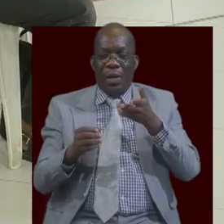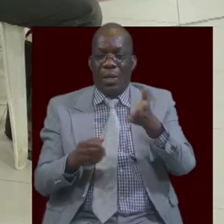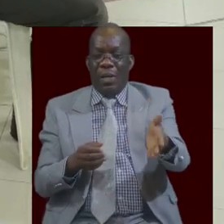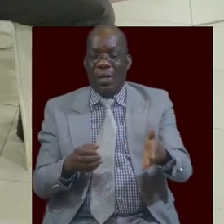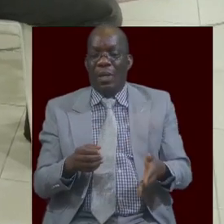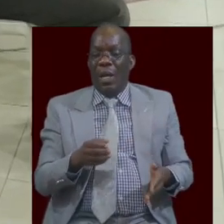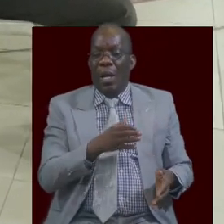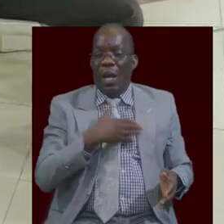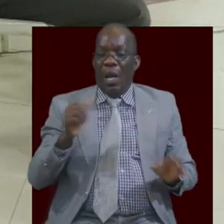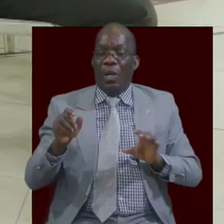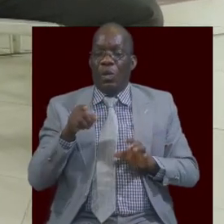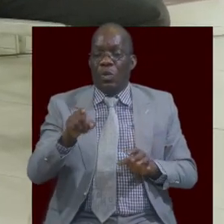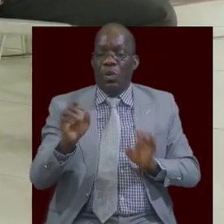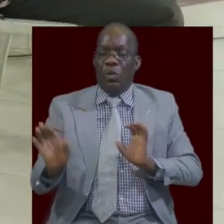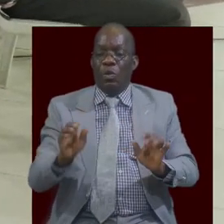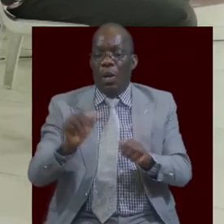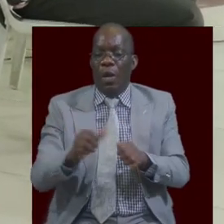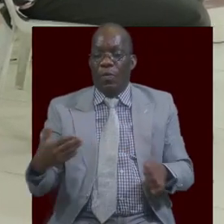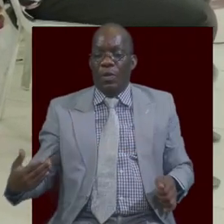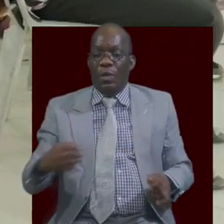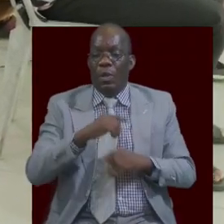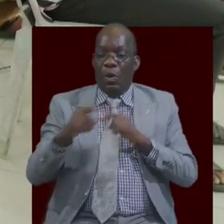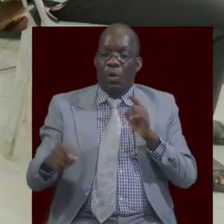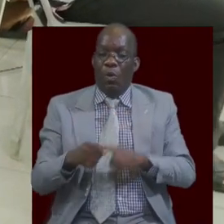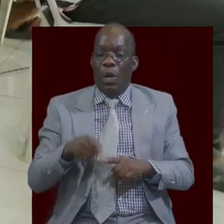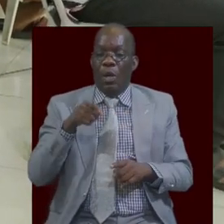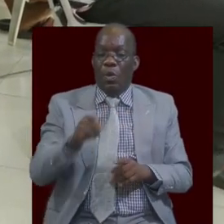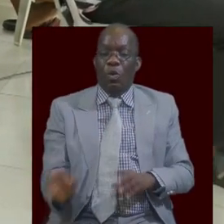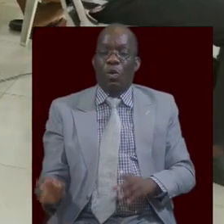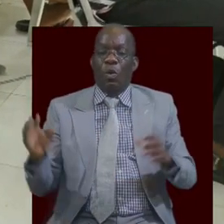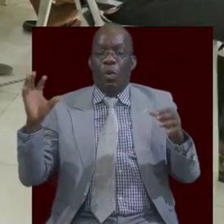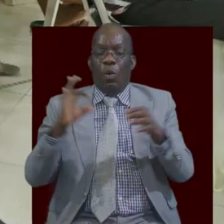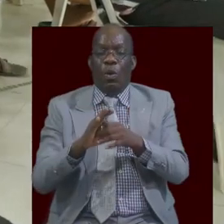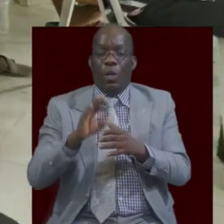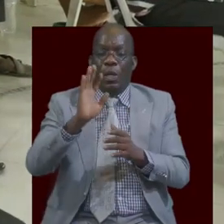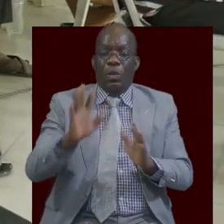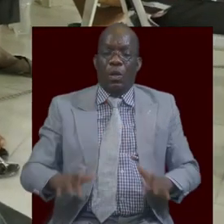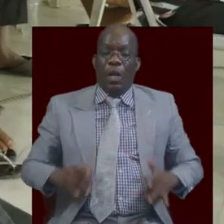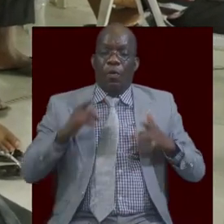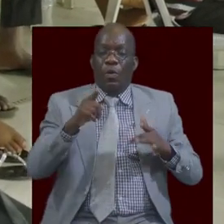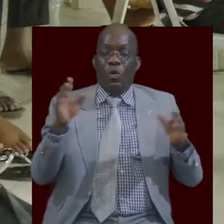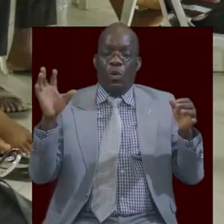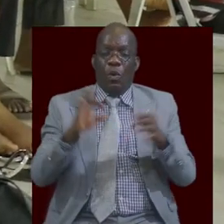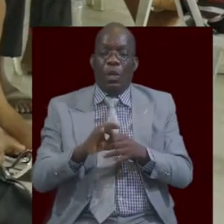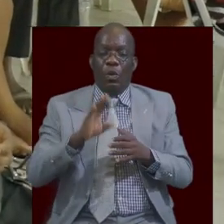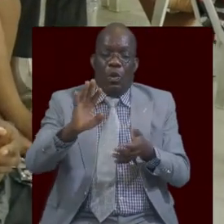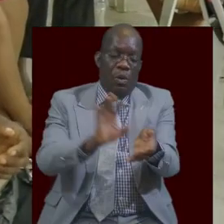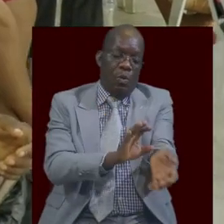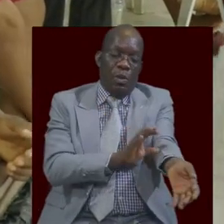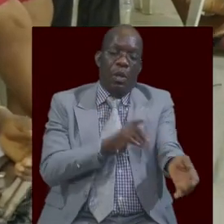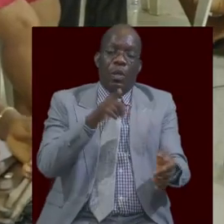do everything. And when you plug your life, you plug your system, you plug the